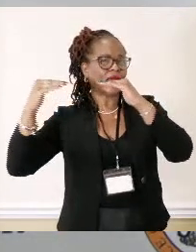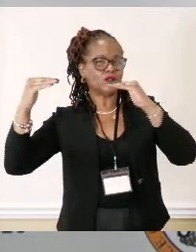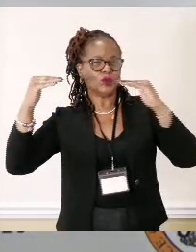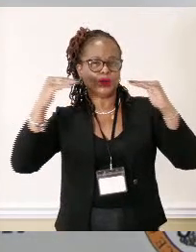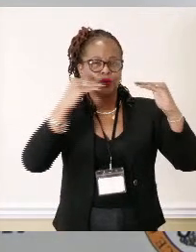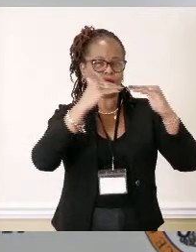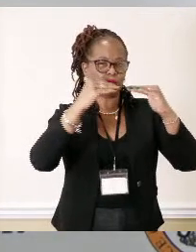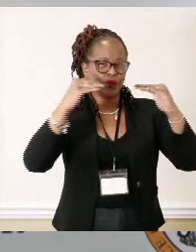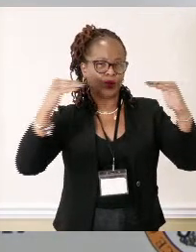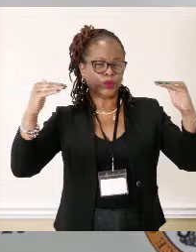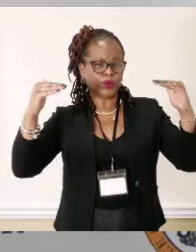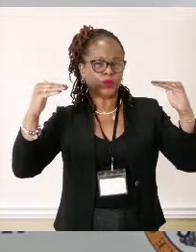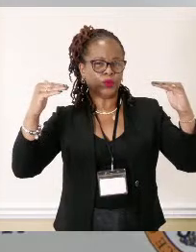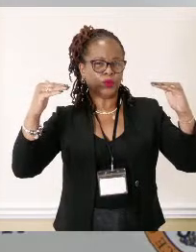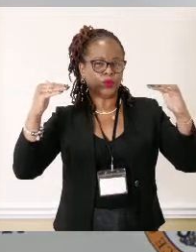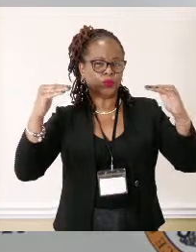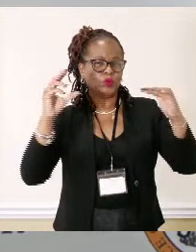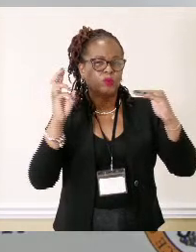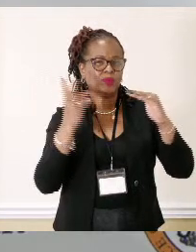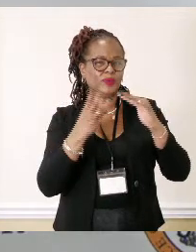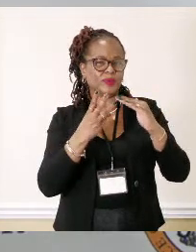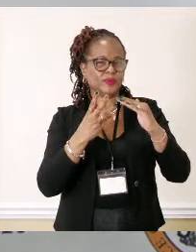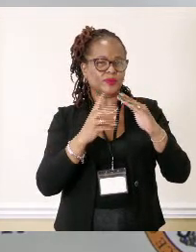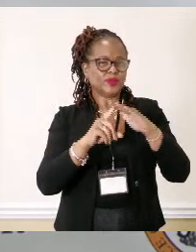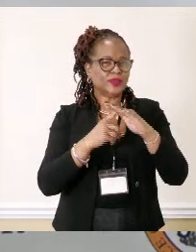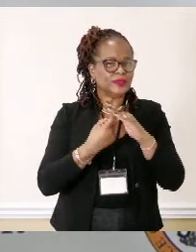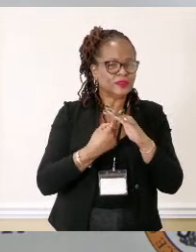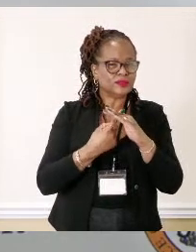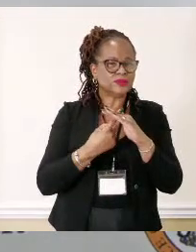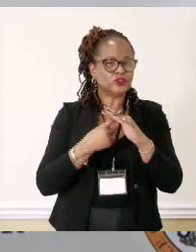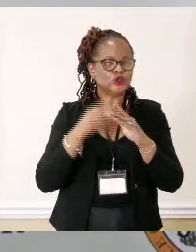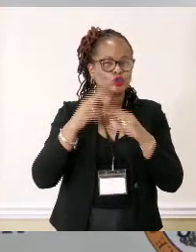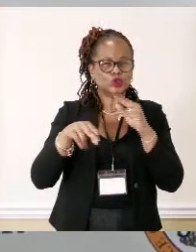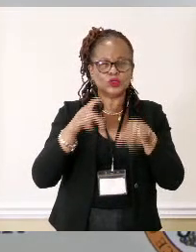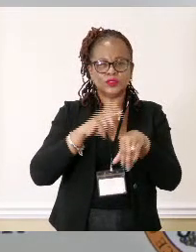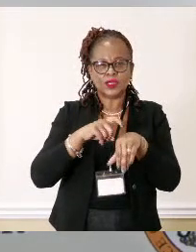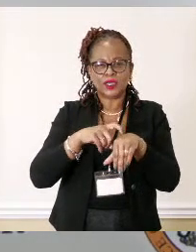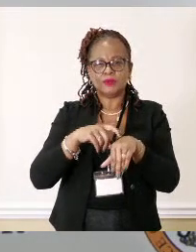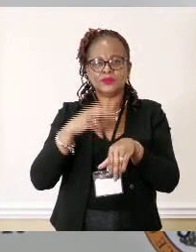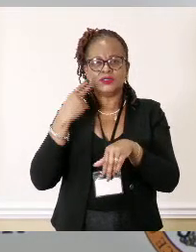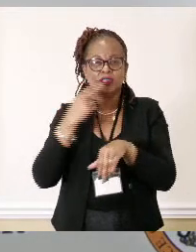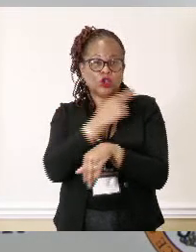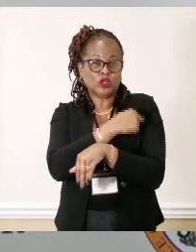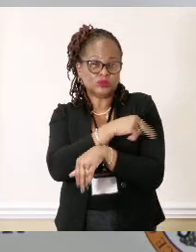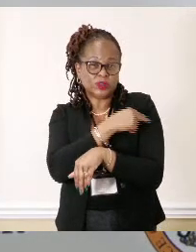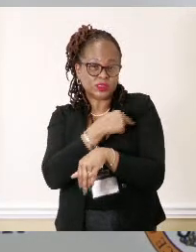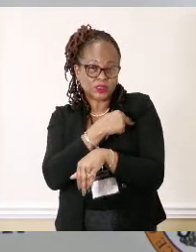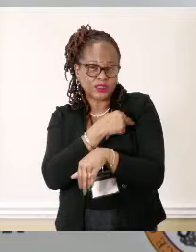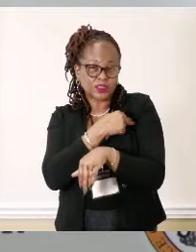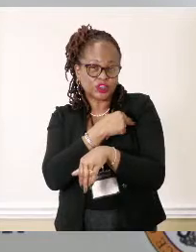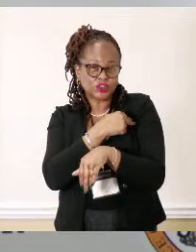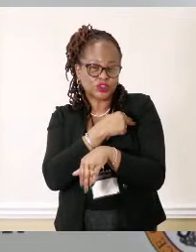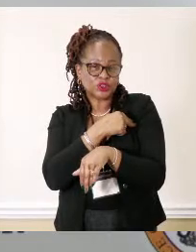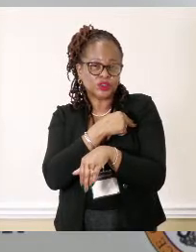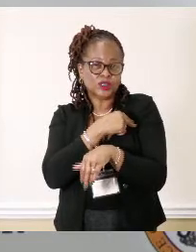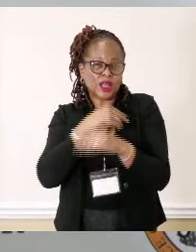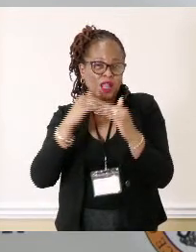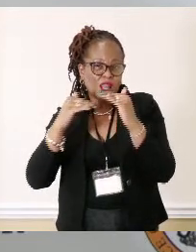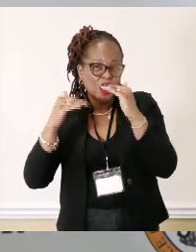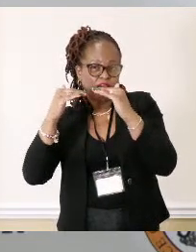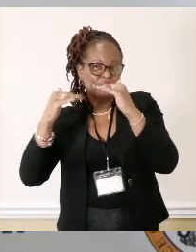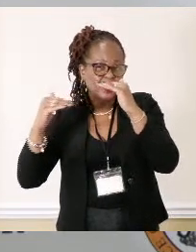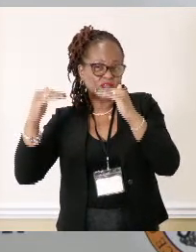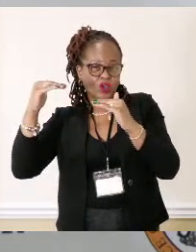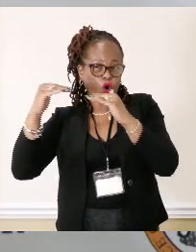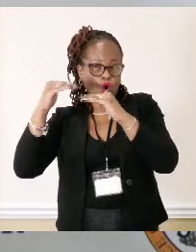effect, that we'd begin in a short period of time to see the hospitalizations either leveling off